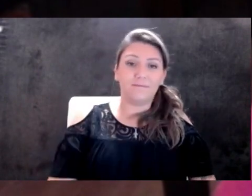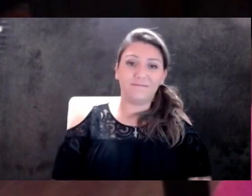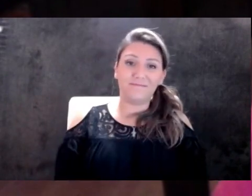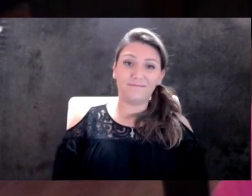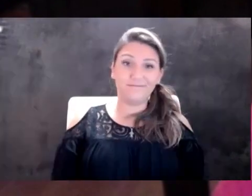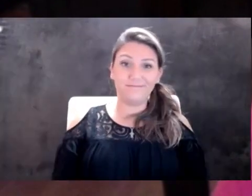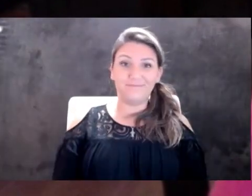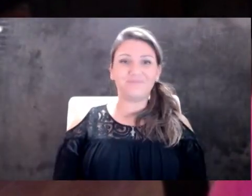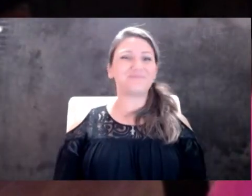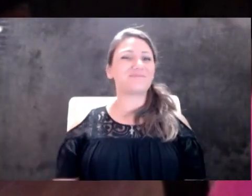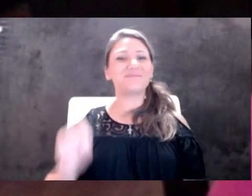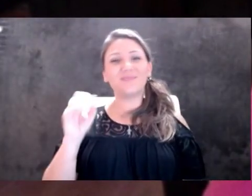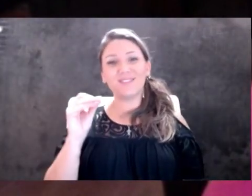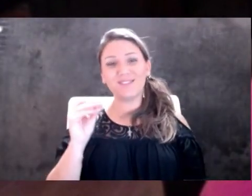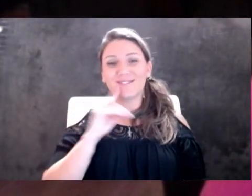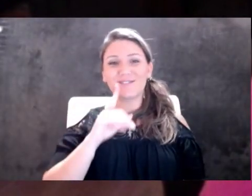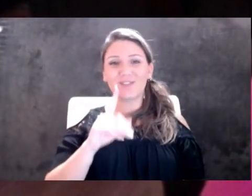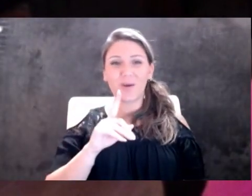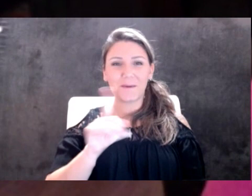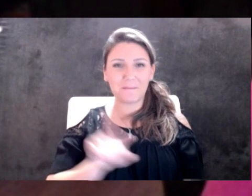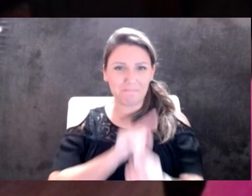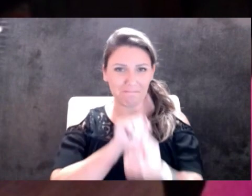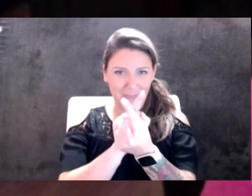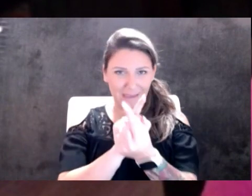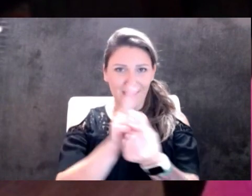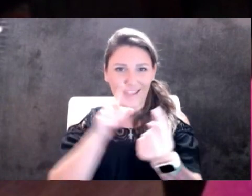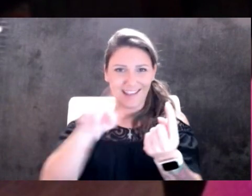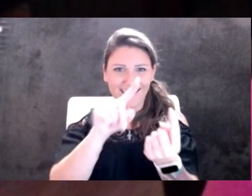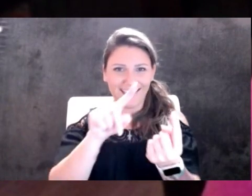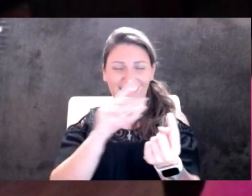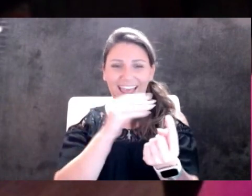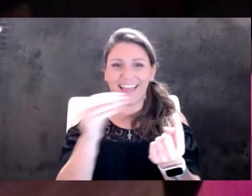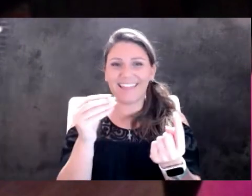So, meeting them and,